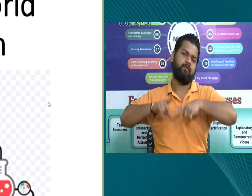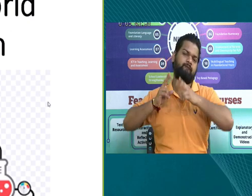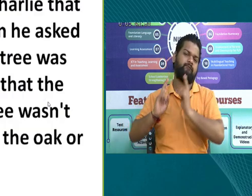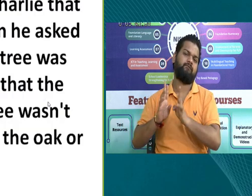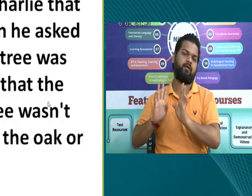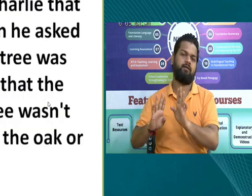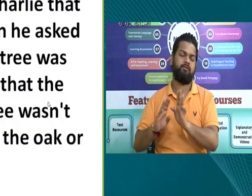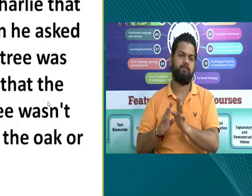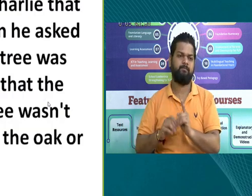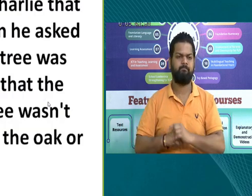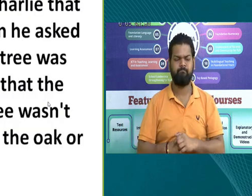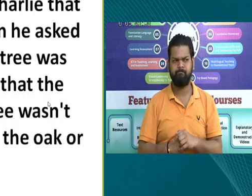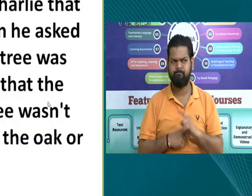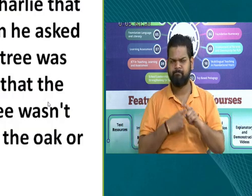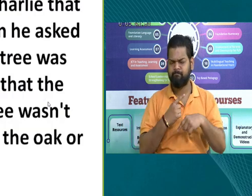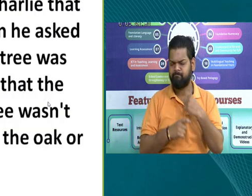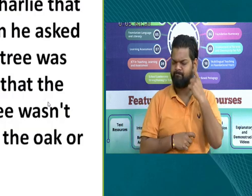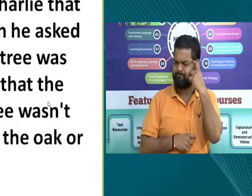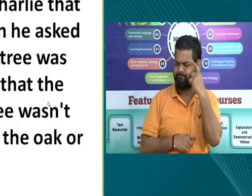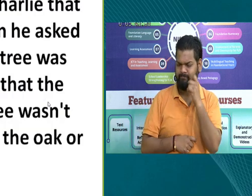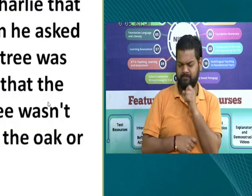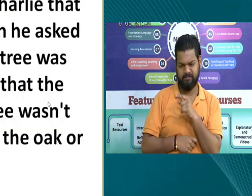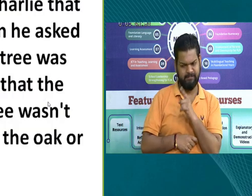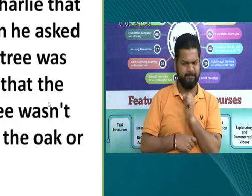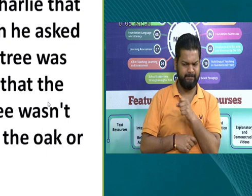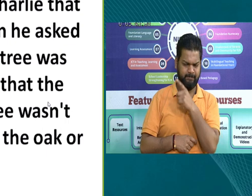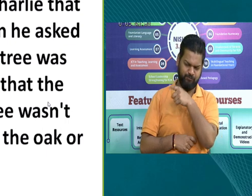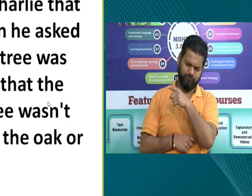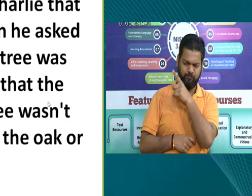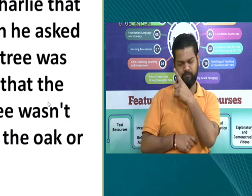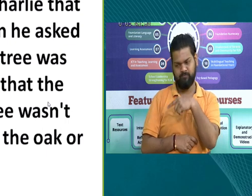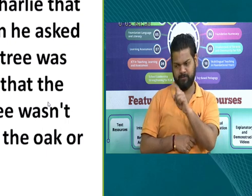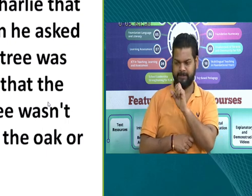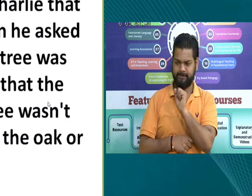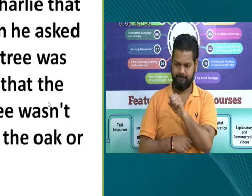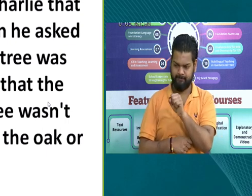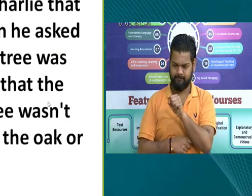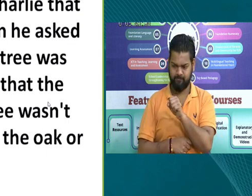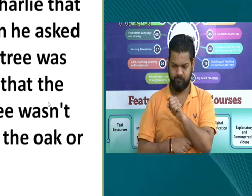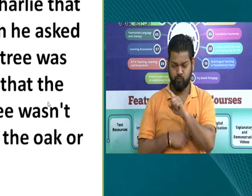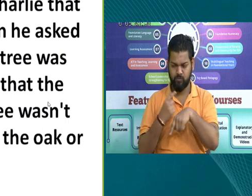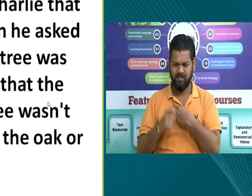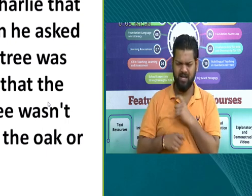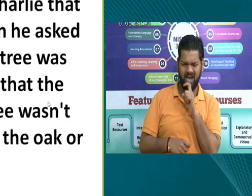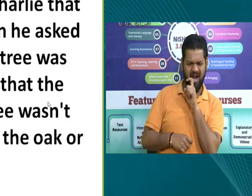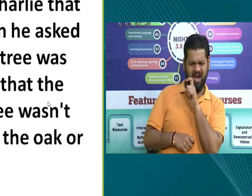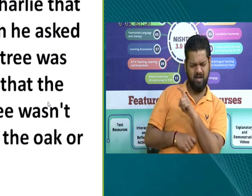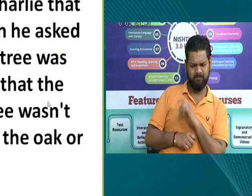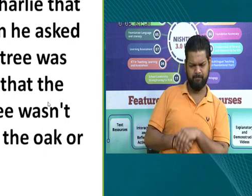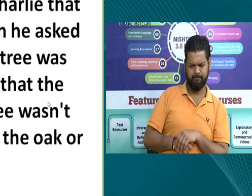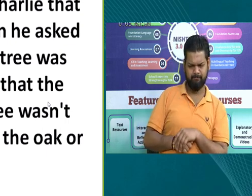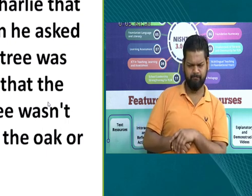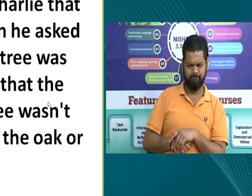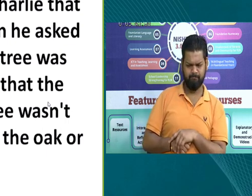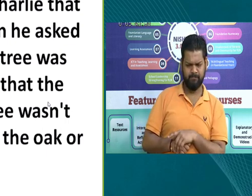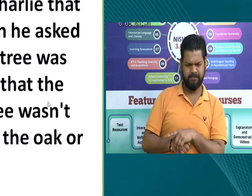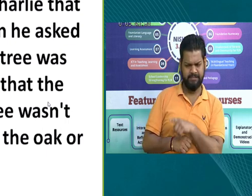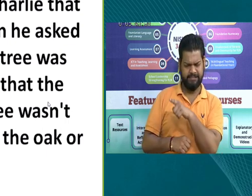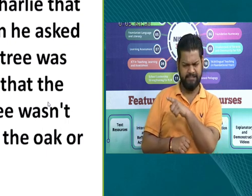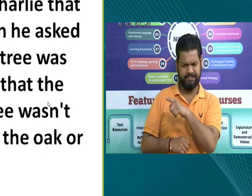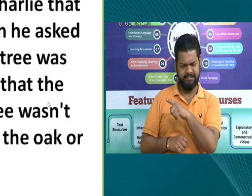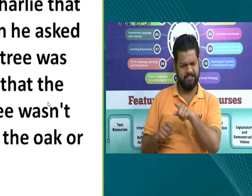Mr. Wonka told Charlie that he was right. Then he asked him, what kind of